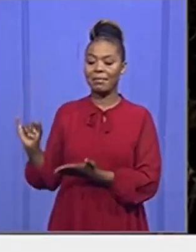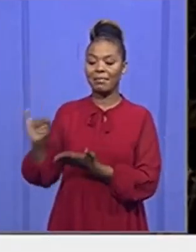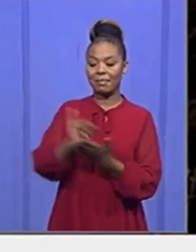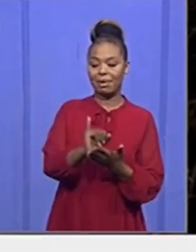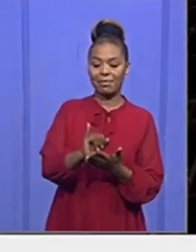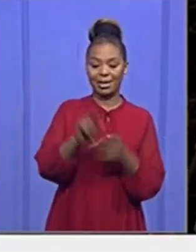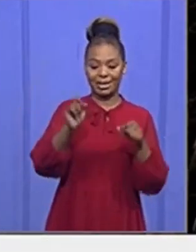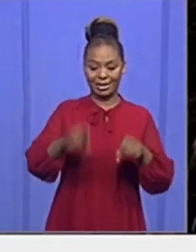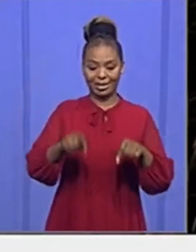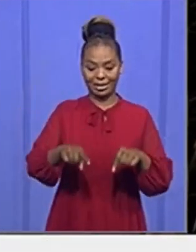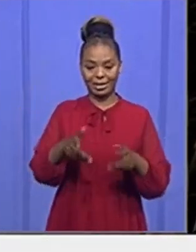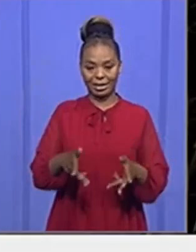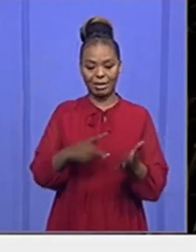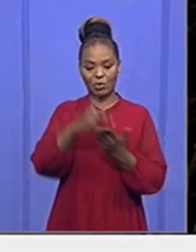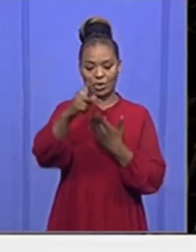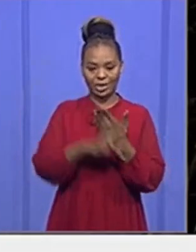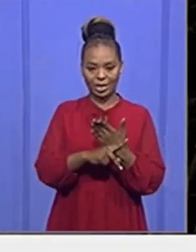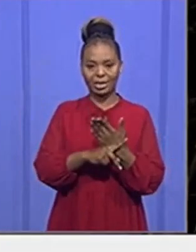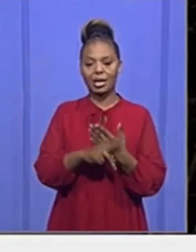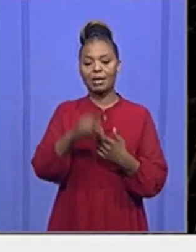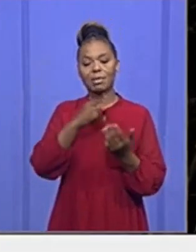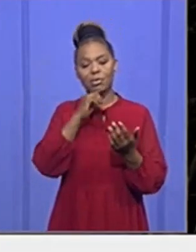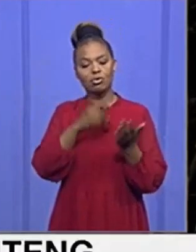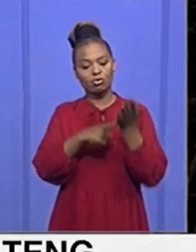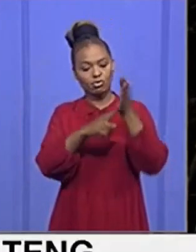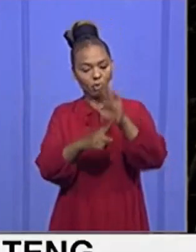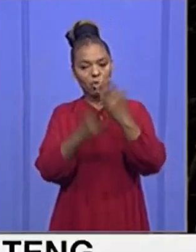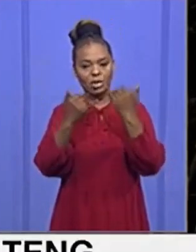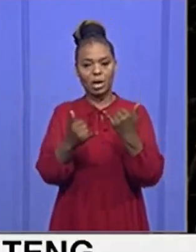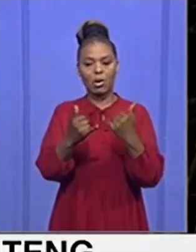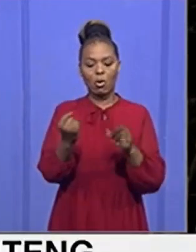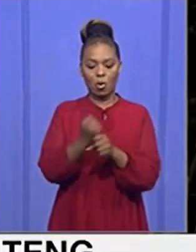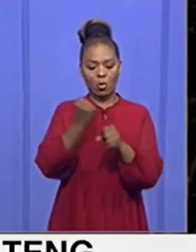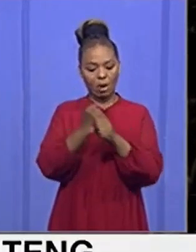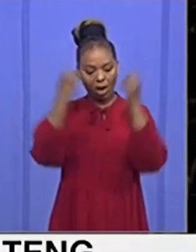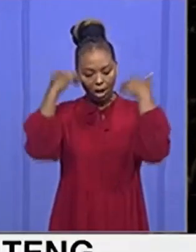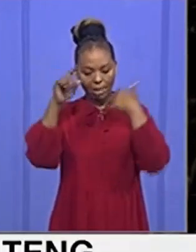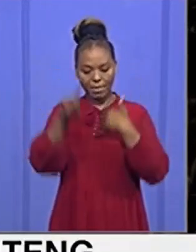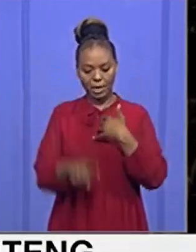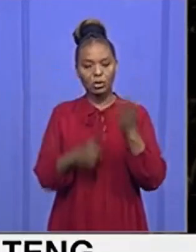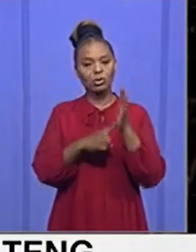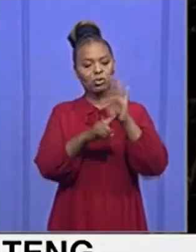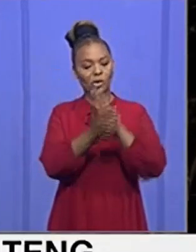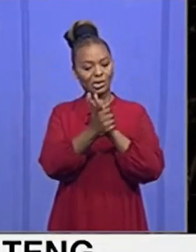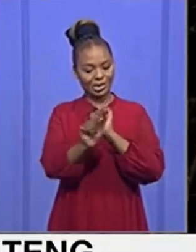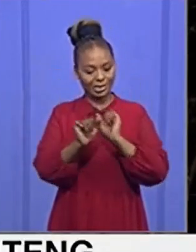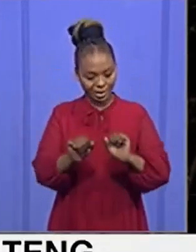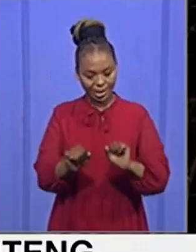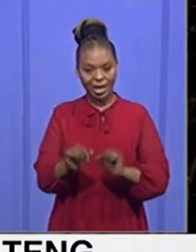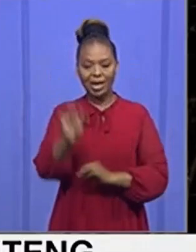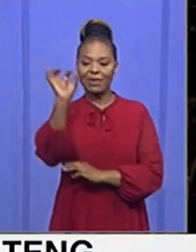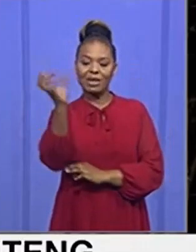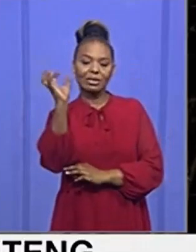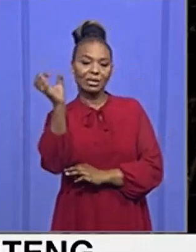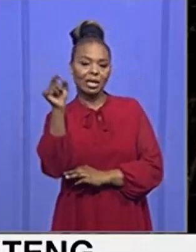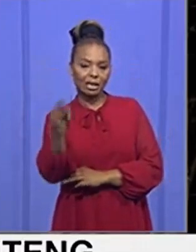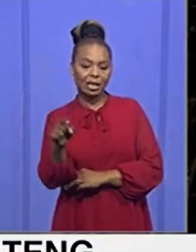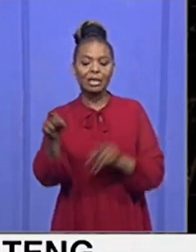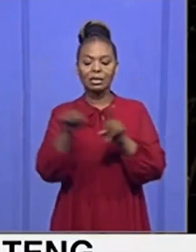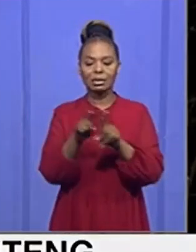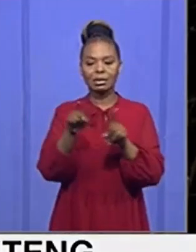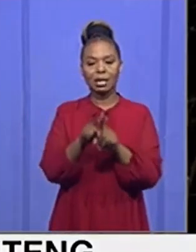o bontshang gore re tshwanetse re sebetse ka thata go maatlafatsa tsebo ya rona rona re na le e mona Freestata ene ke eng e kare e ka